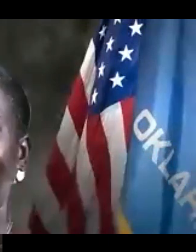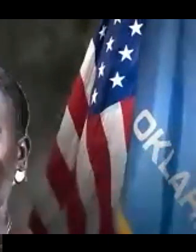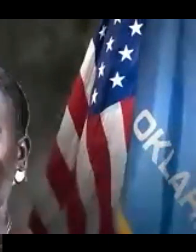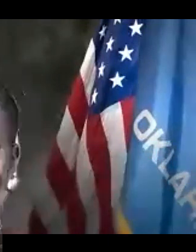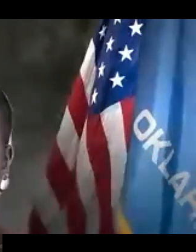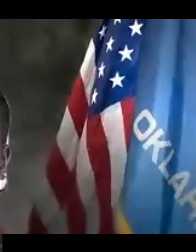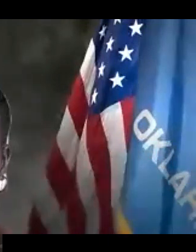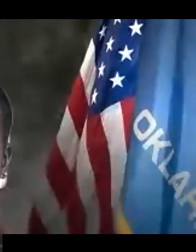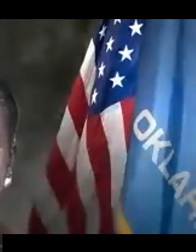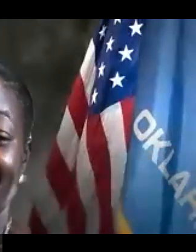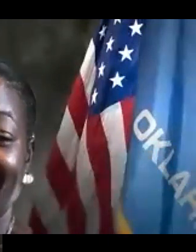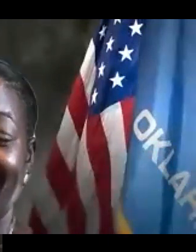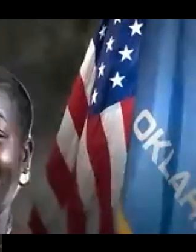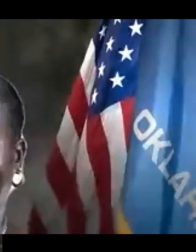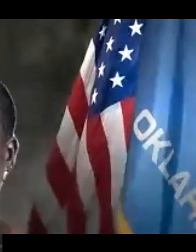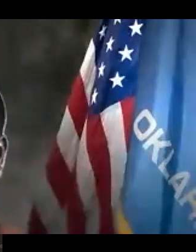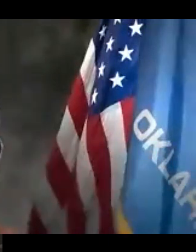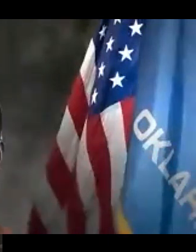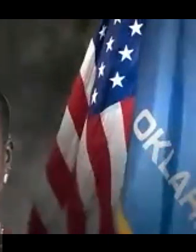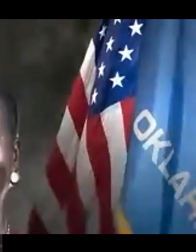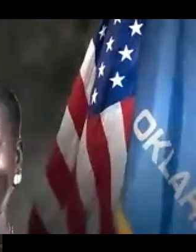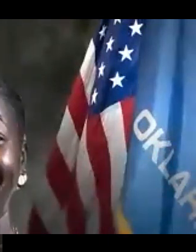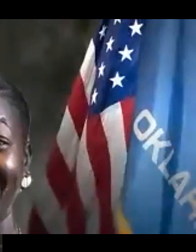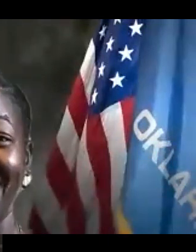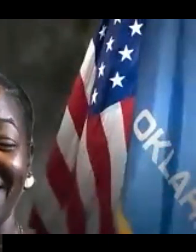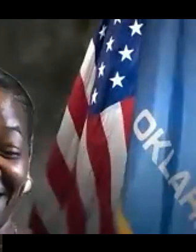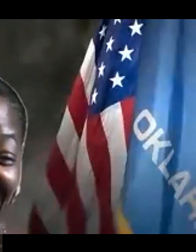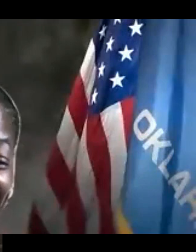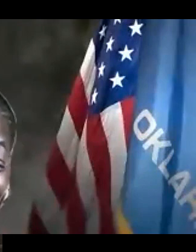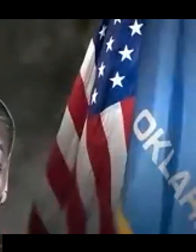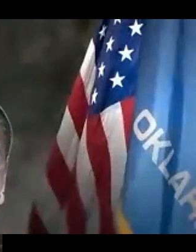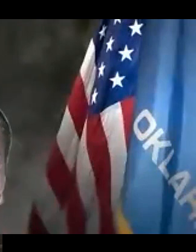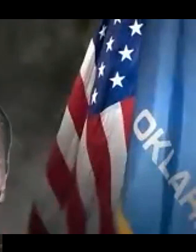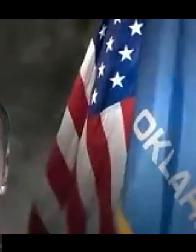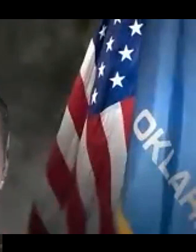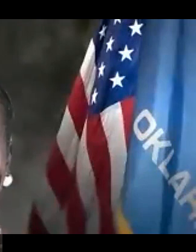we do. It is what we do. Yes. So yeah, it can't be wrong.